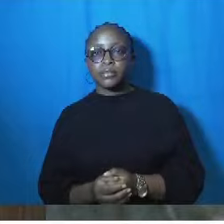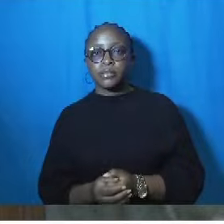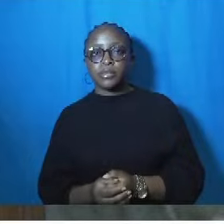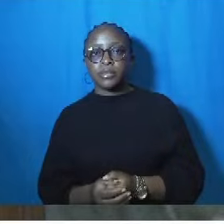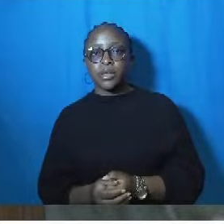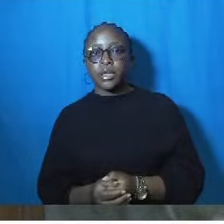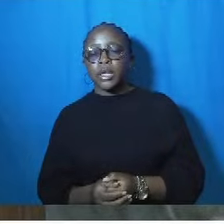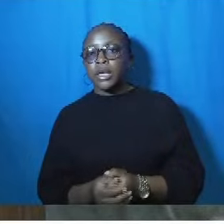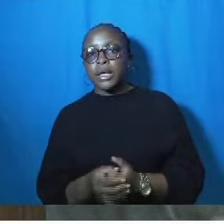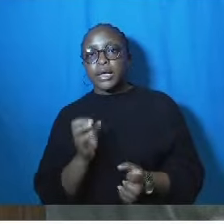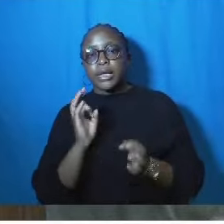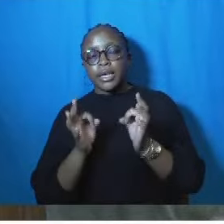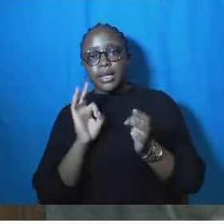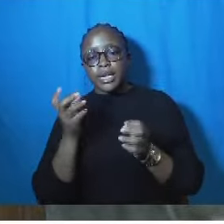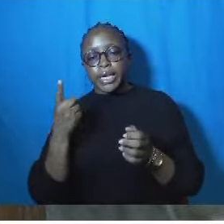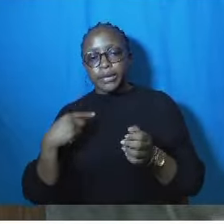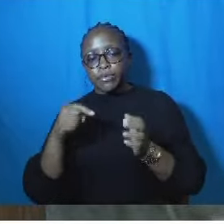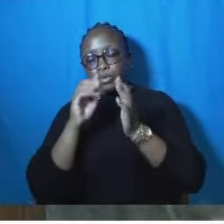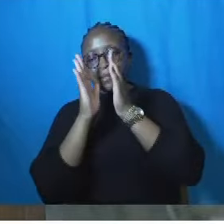people